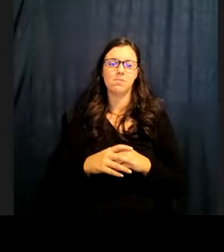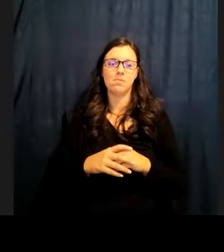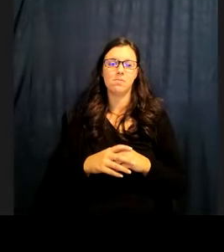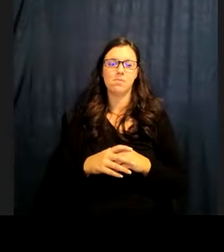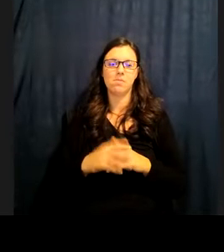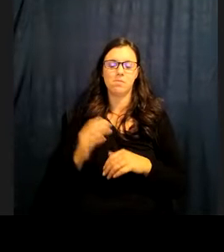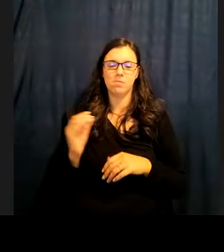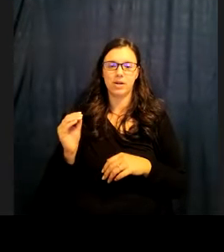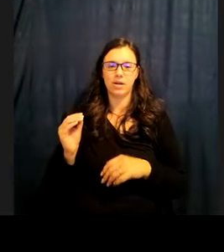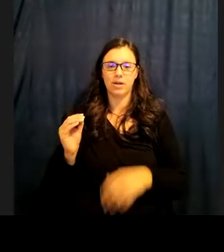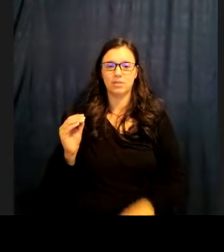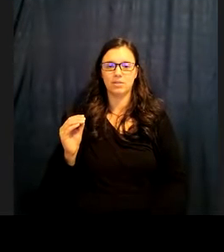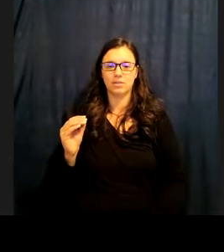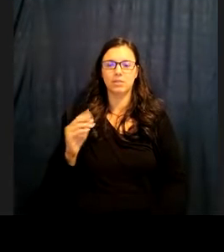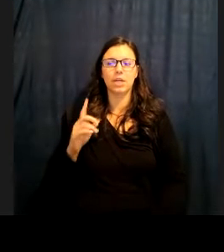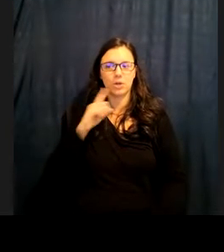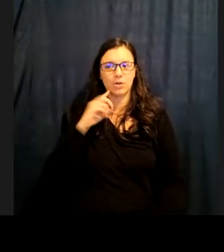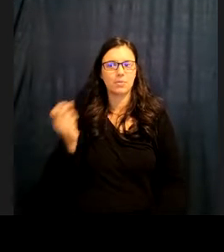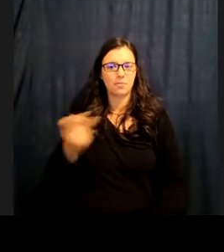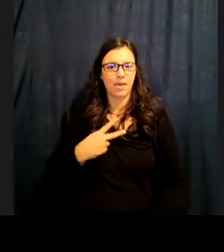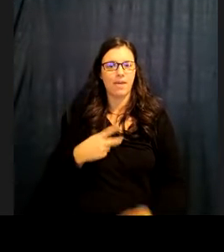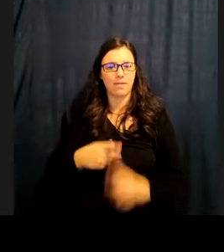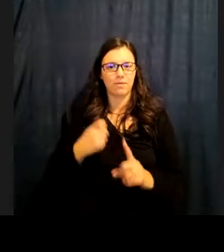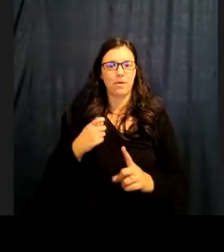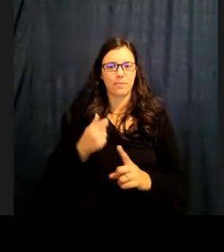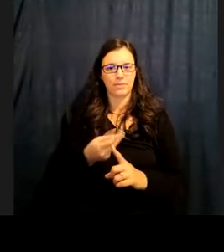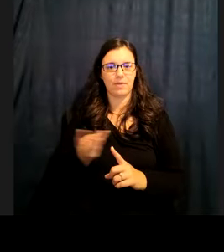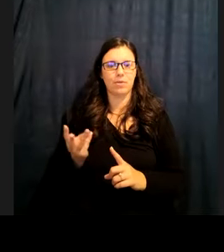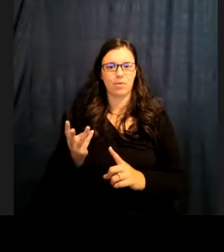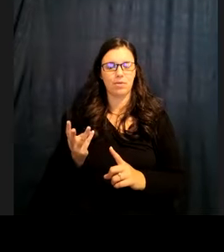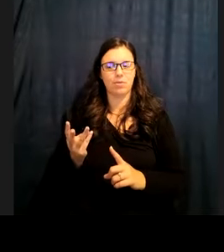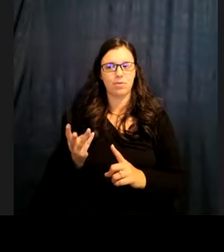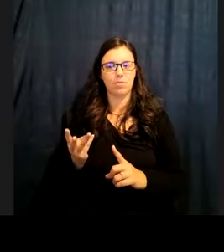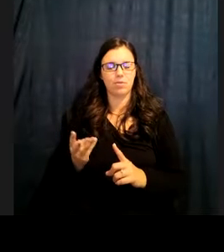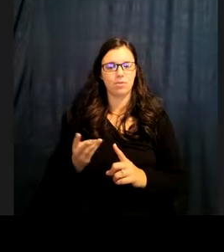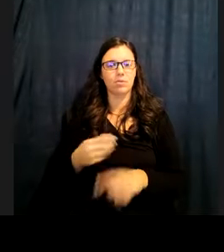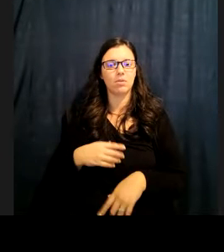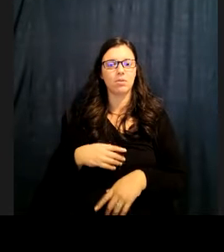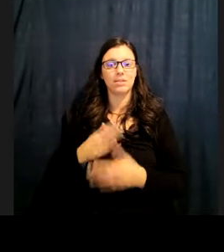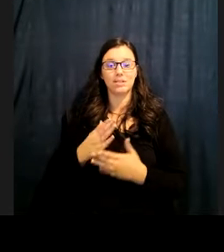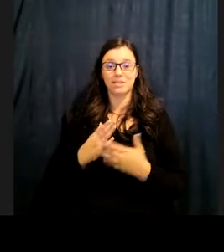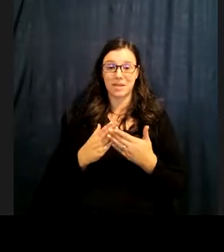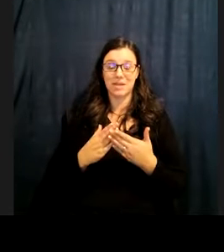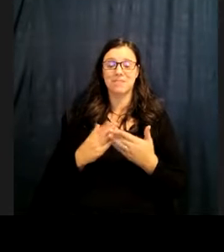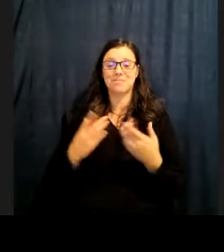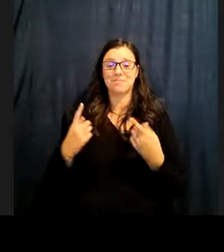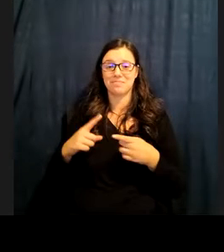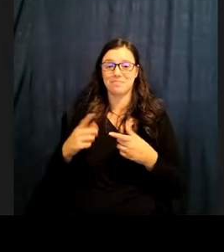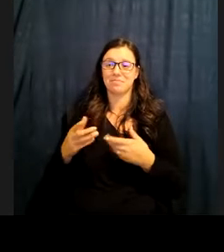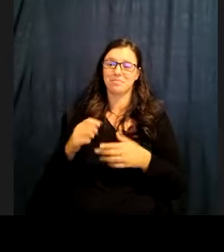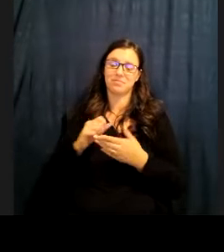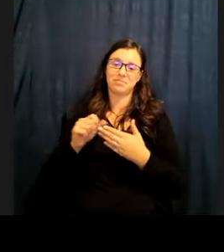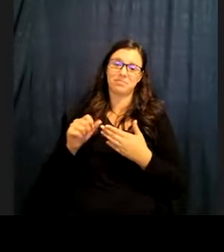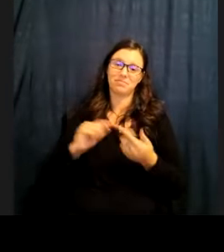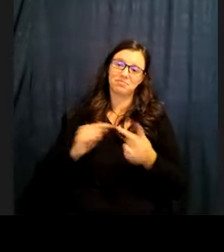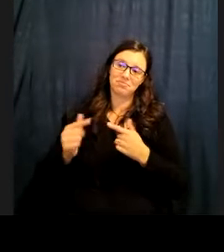And I did hear back from several, quite a few. And some of them we ended up corresponding, you know, with each